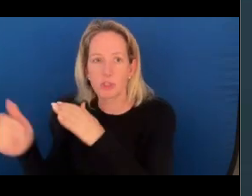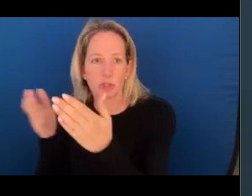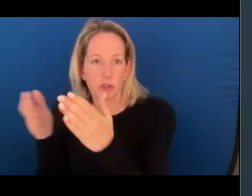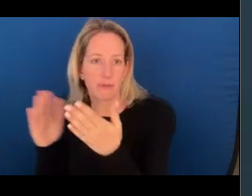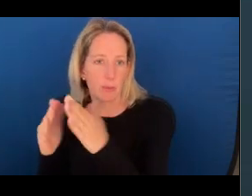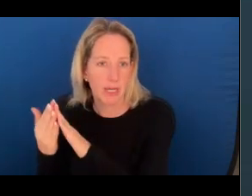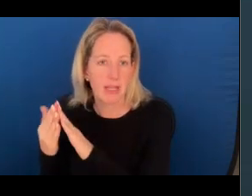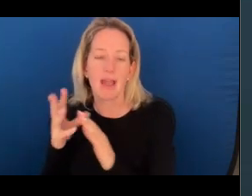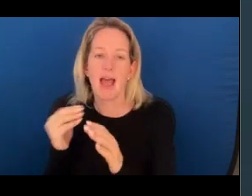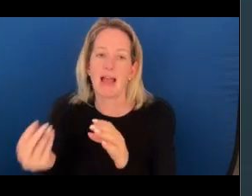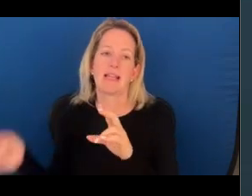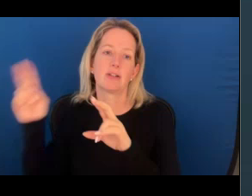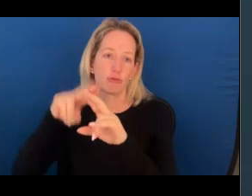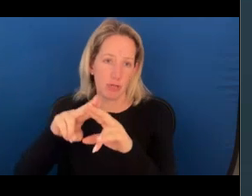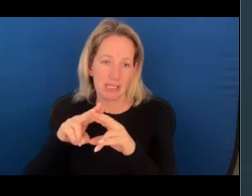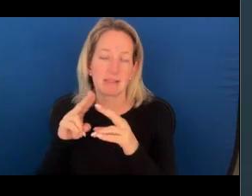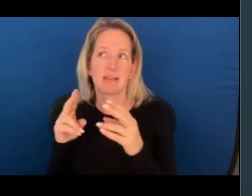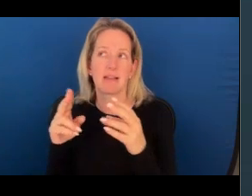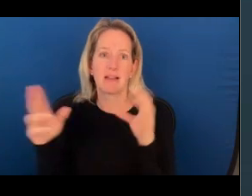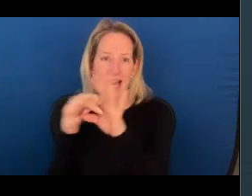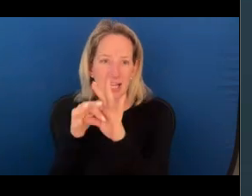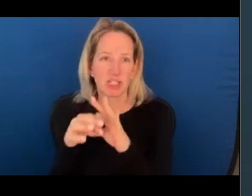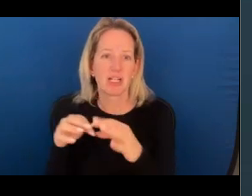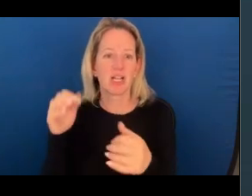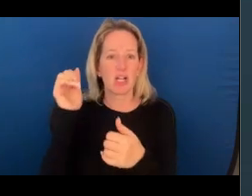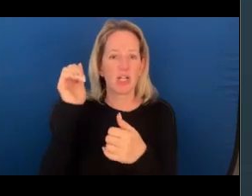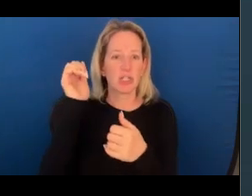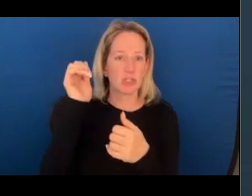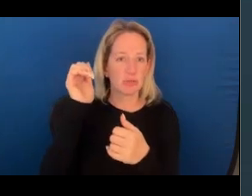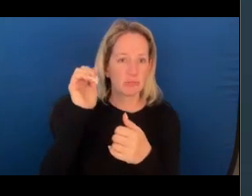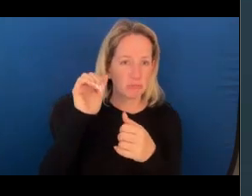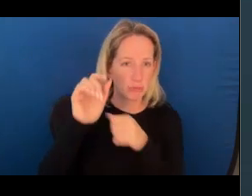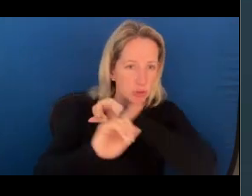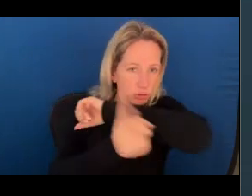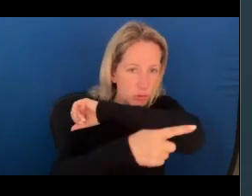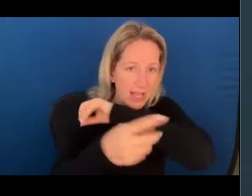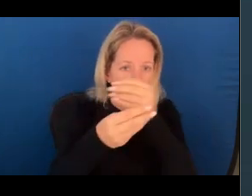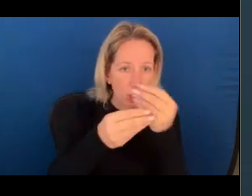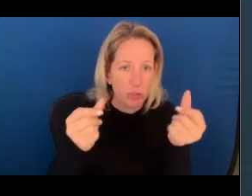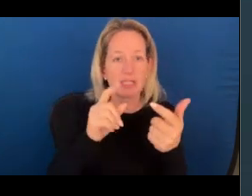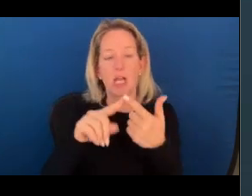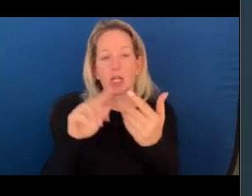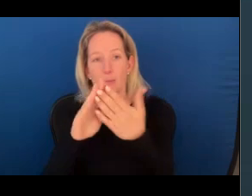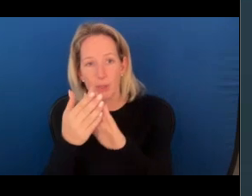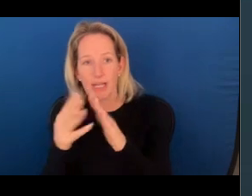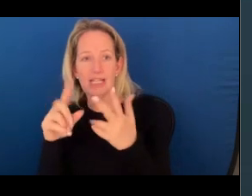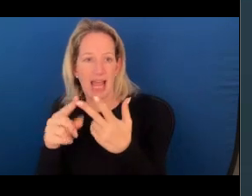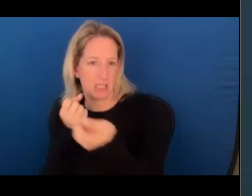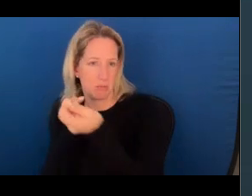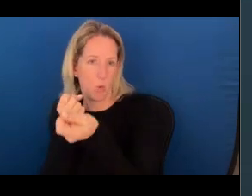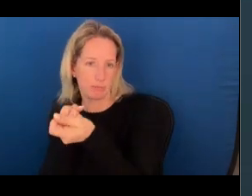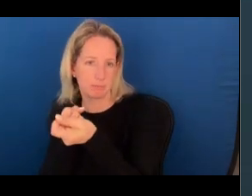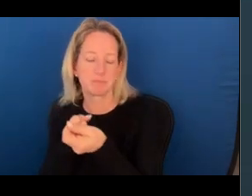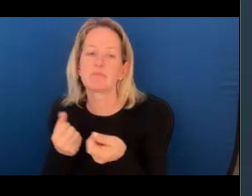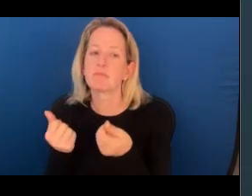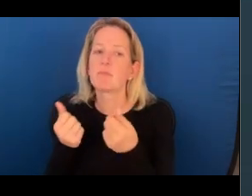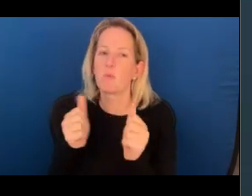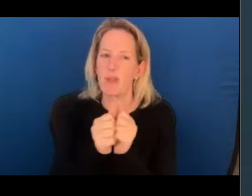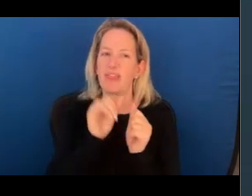the connections between trash solutions, communities, and sources of support. And one way we're doing that is to try through the funding